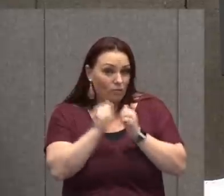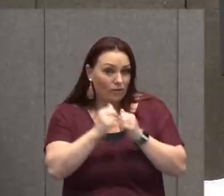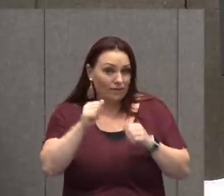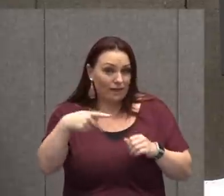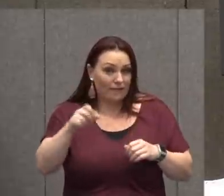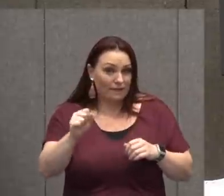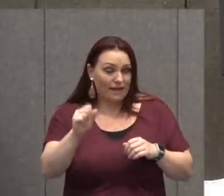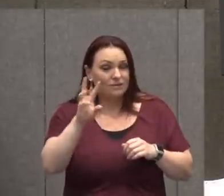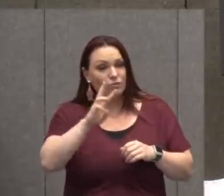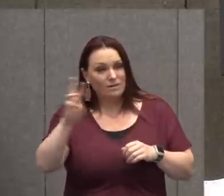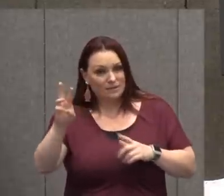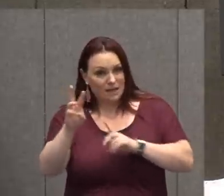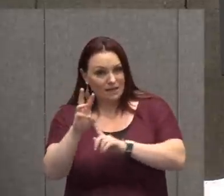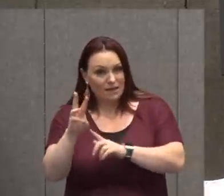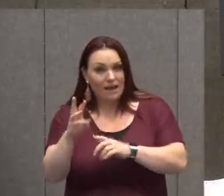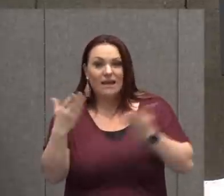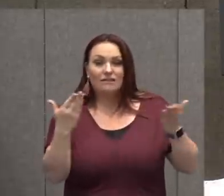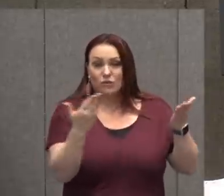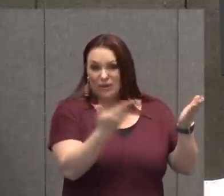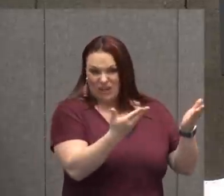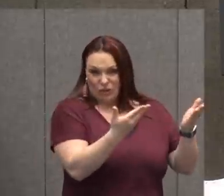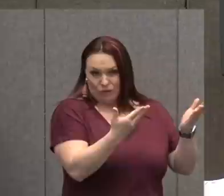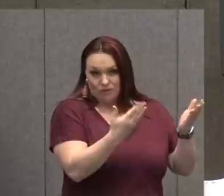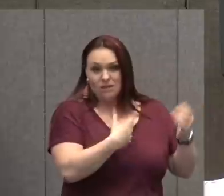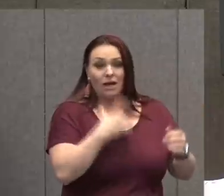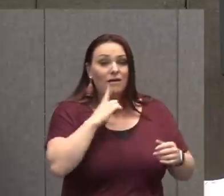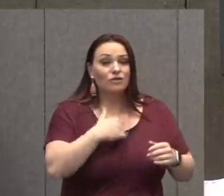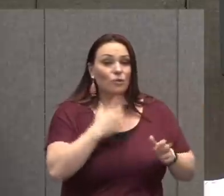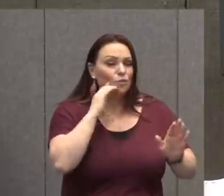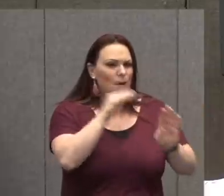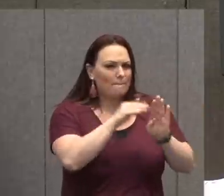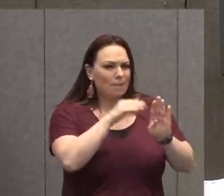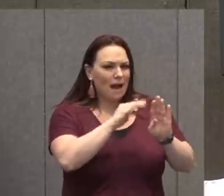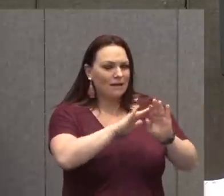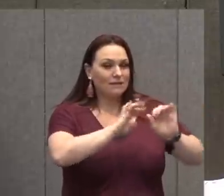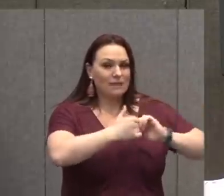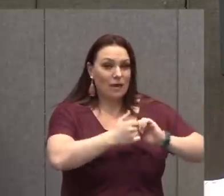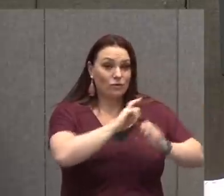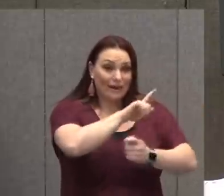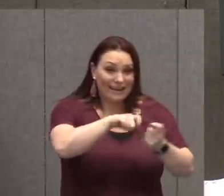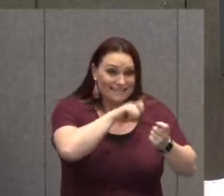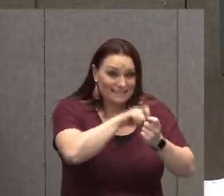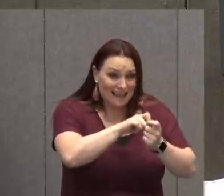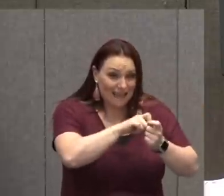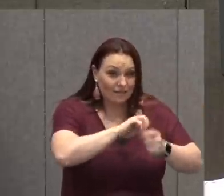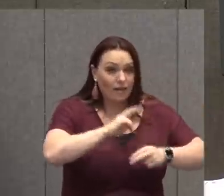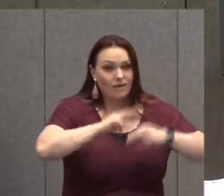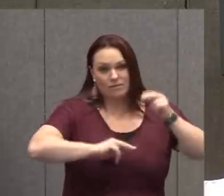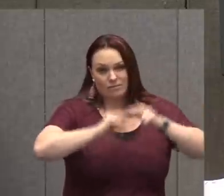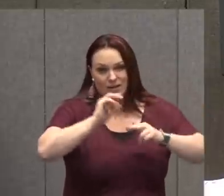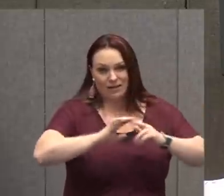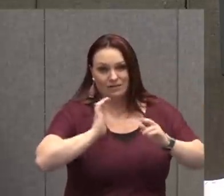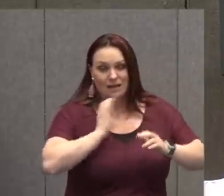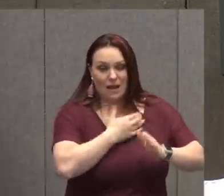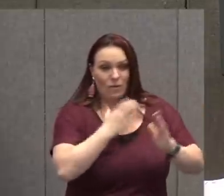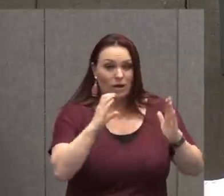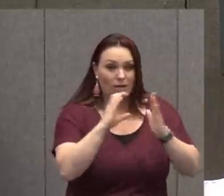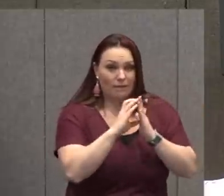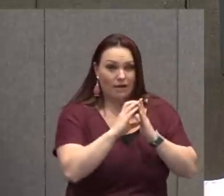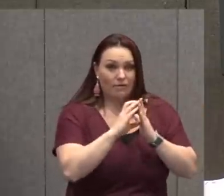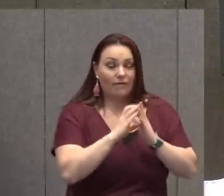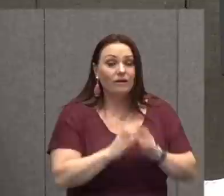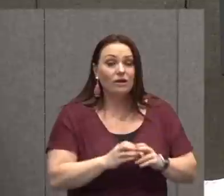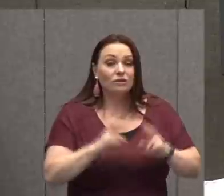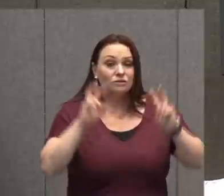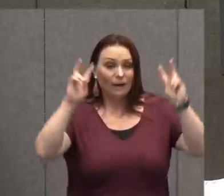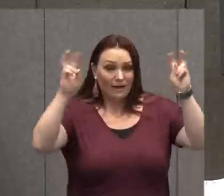our graphic organizer to remind us about exactly how to build our paragraphs. We have our topic sentence, which is